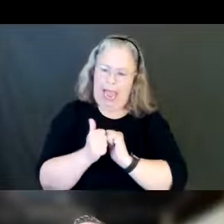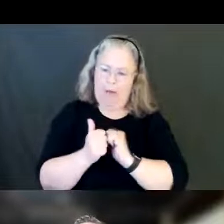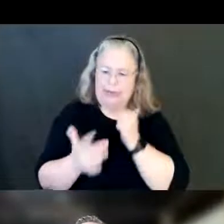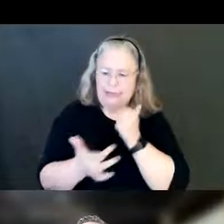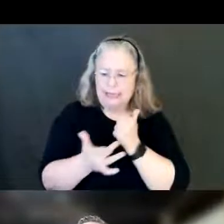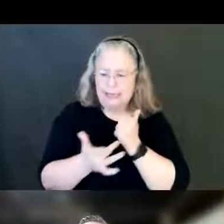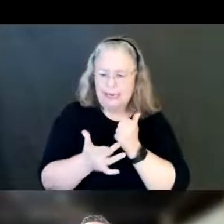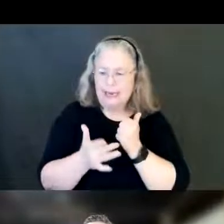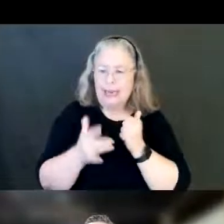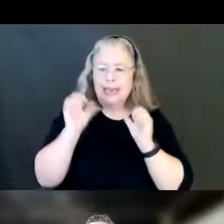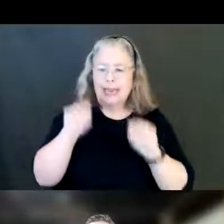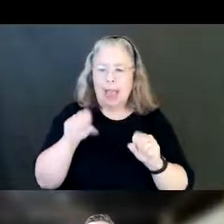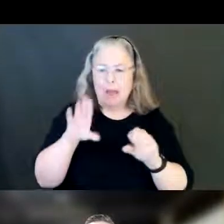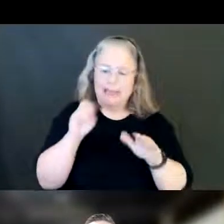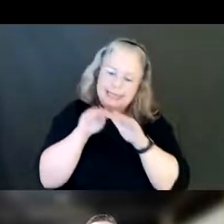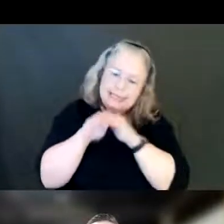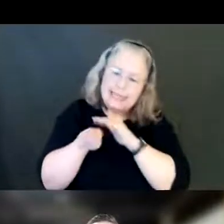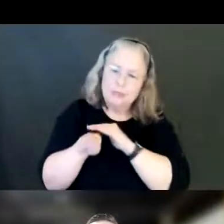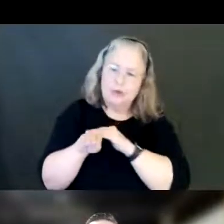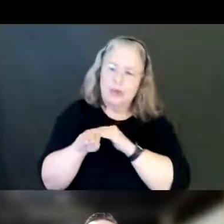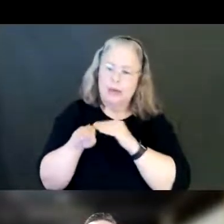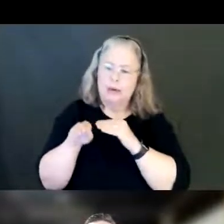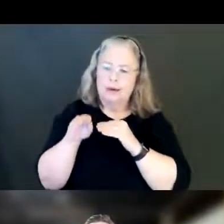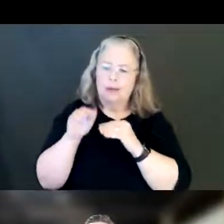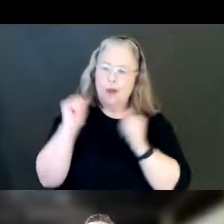technology can be accessible,